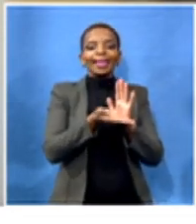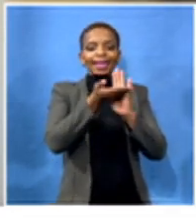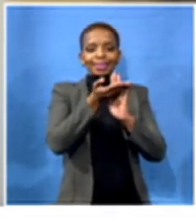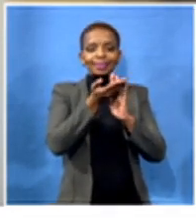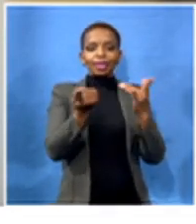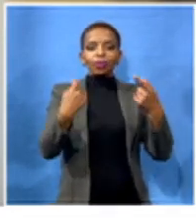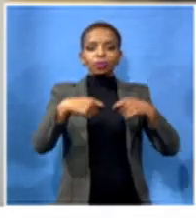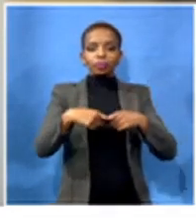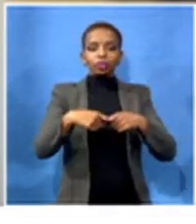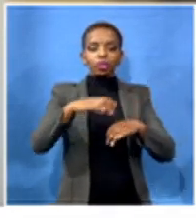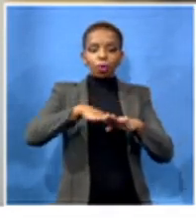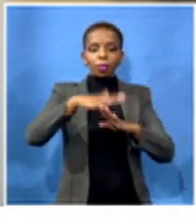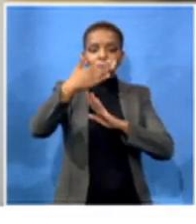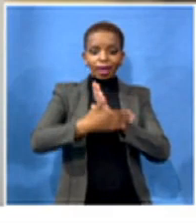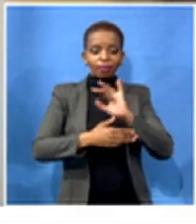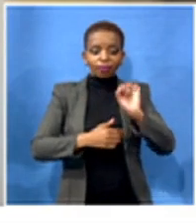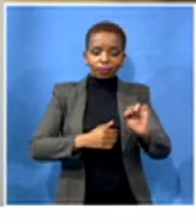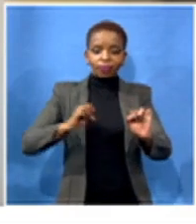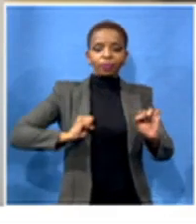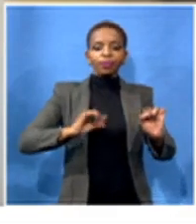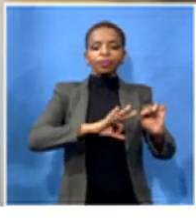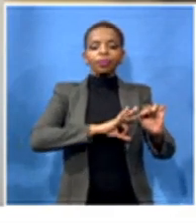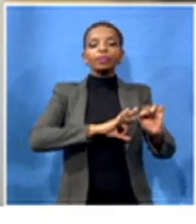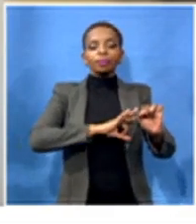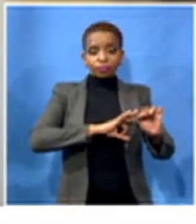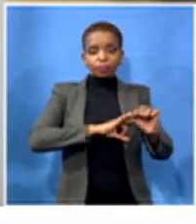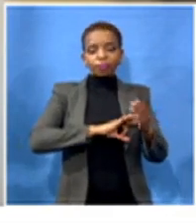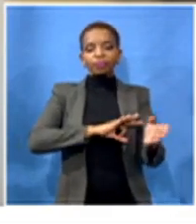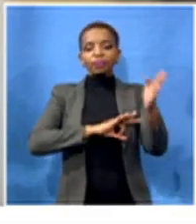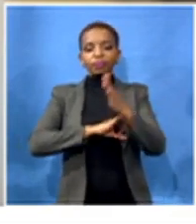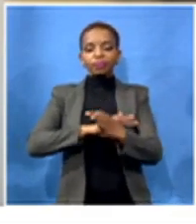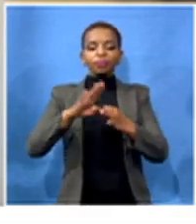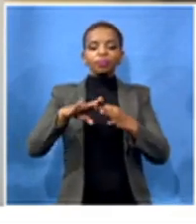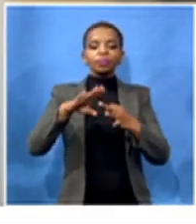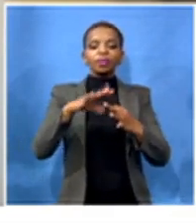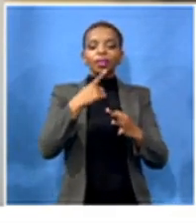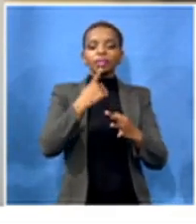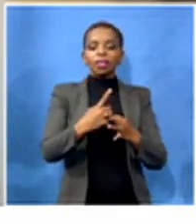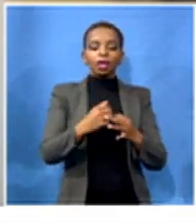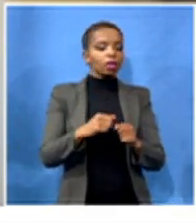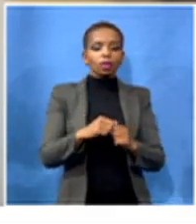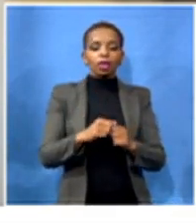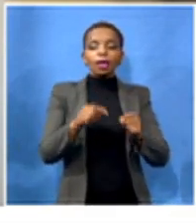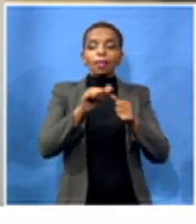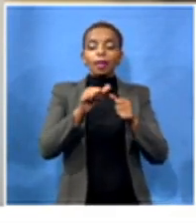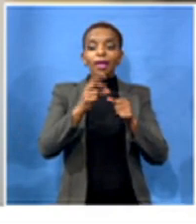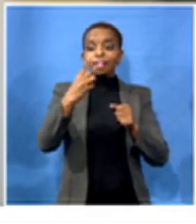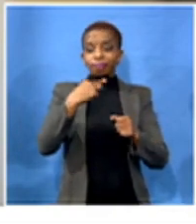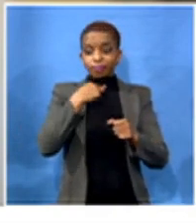of the beneficiary. The third one was around ability to downgrade your option. You may know